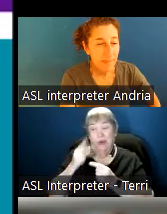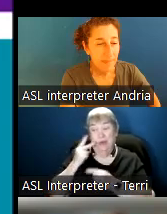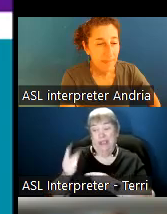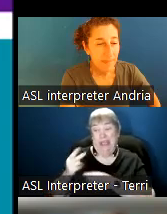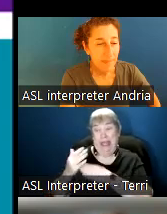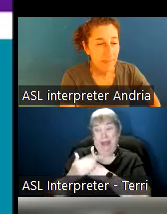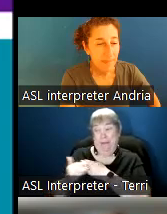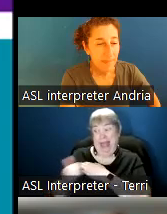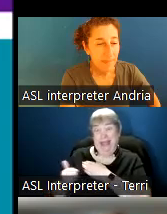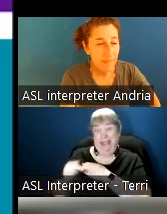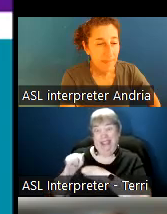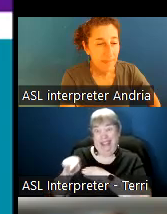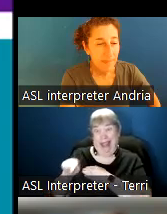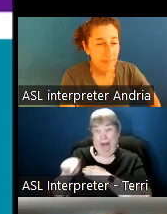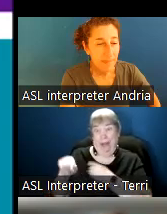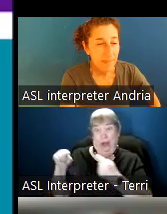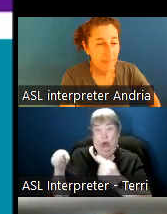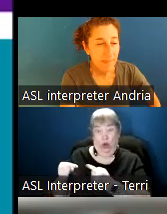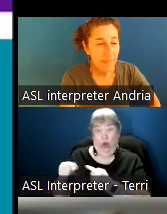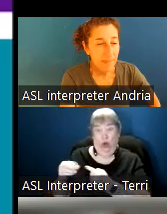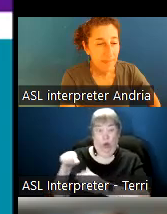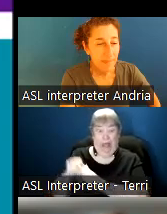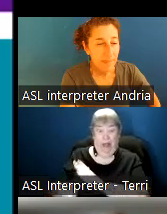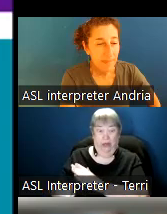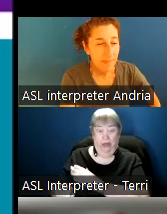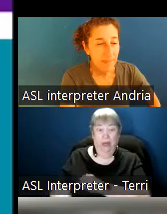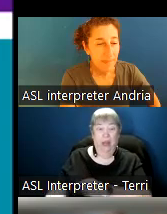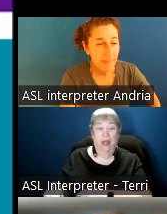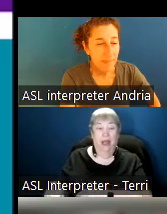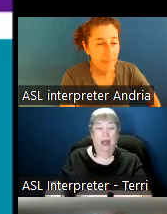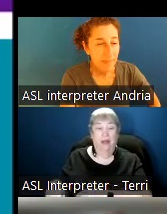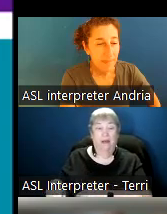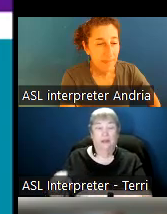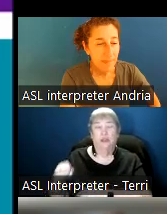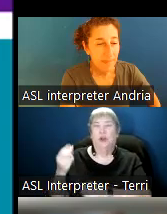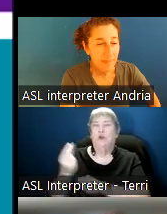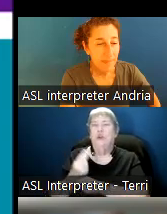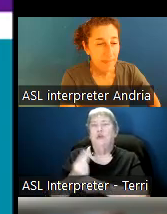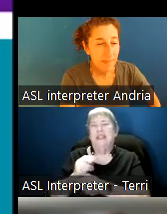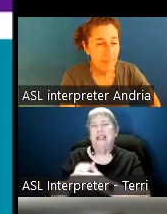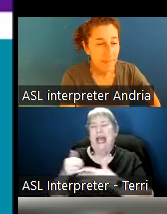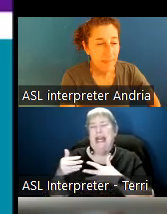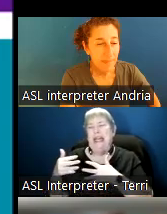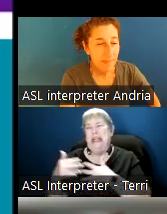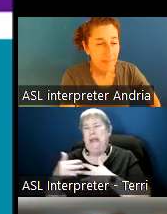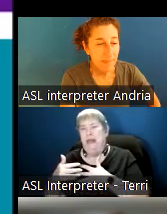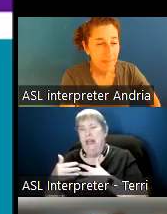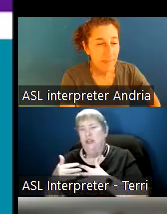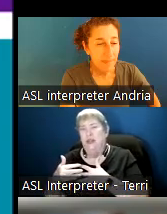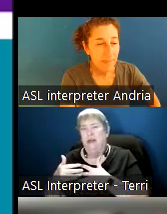being hurt or killed. So the use of intimidation is a